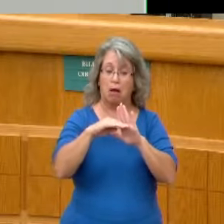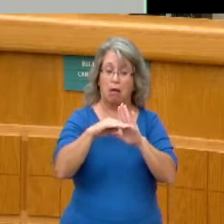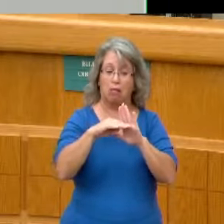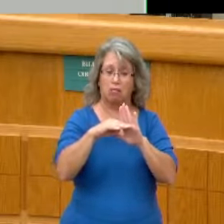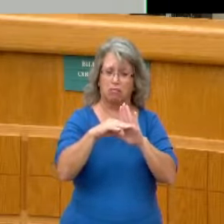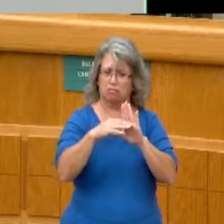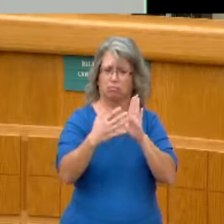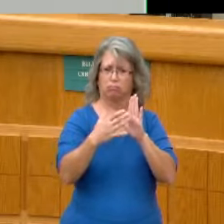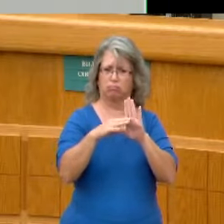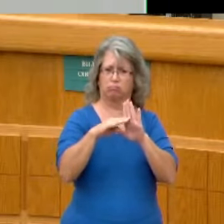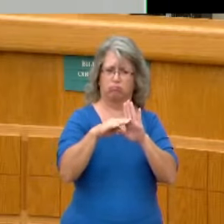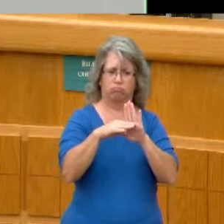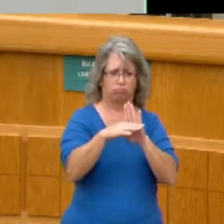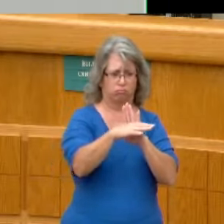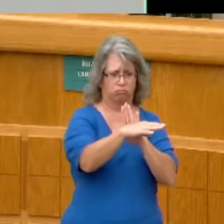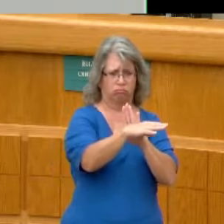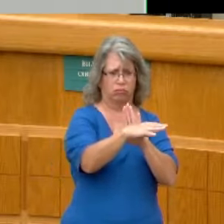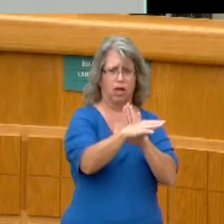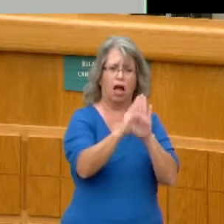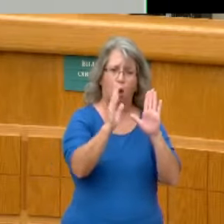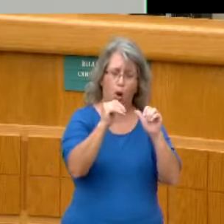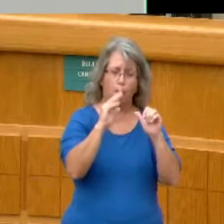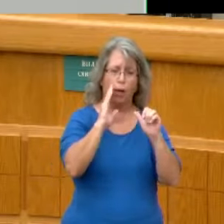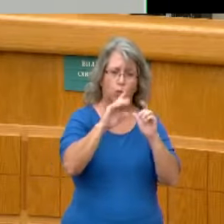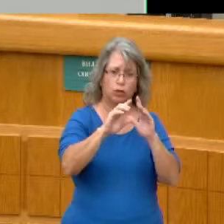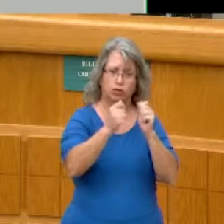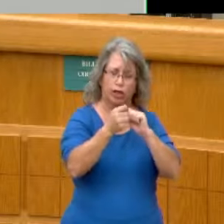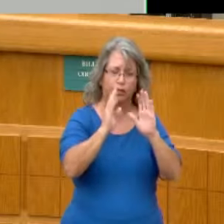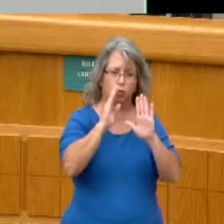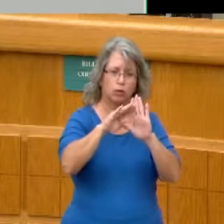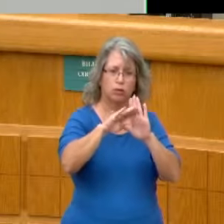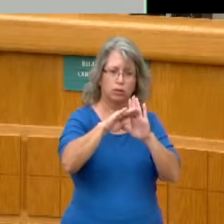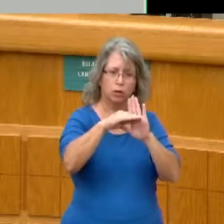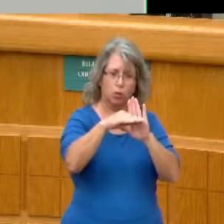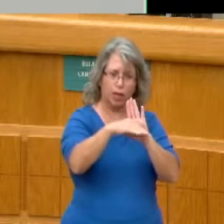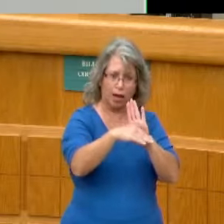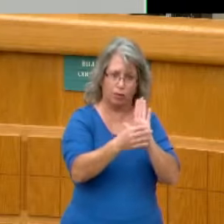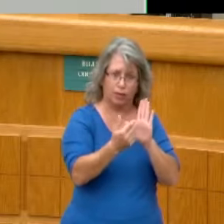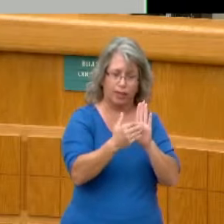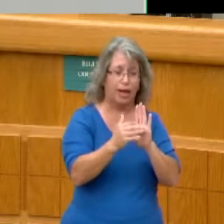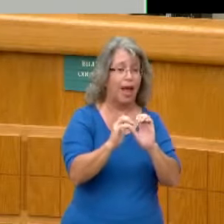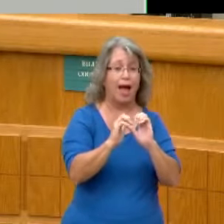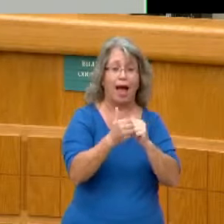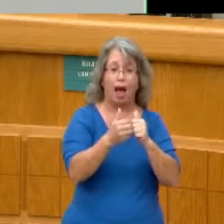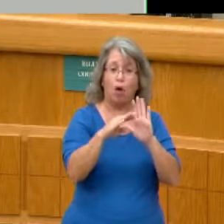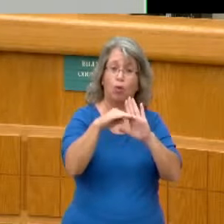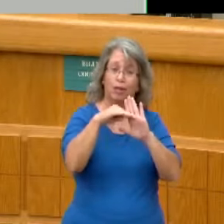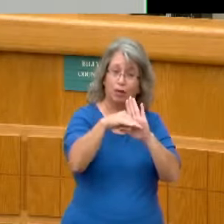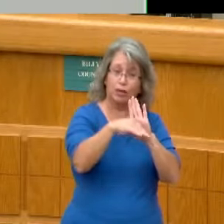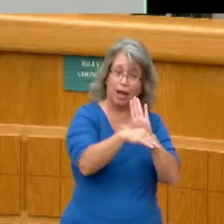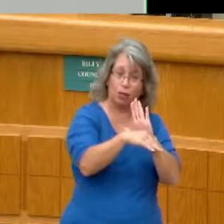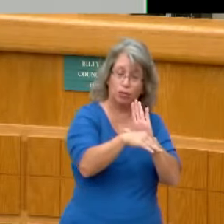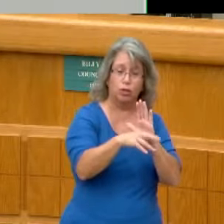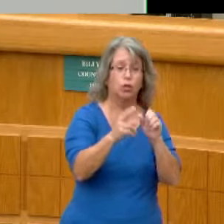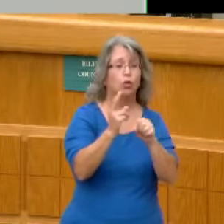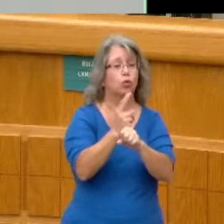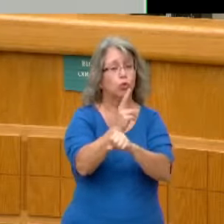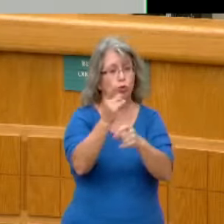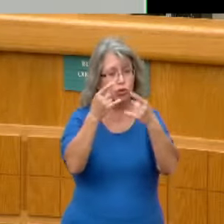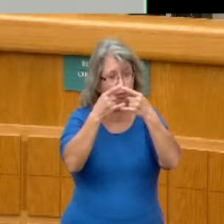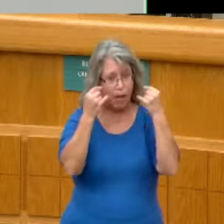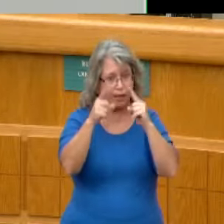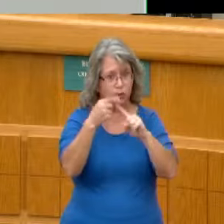and we start going down again. The way that we make the number of cases go down is to put on your masks when you're out in